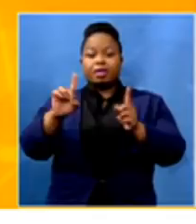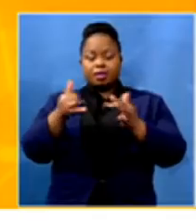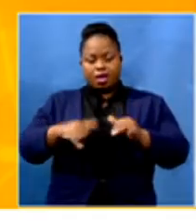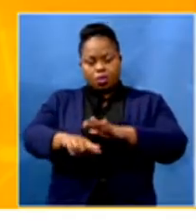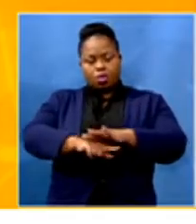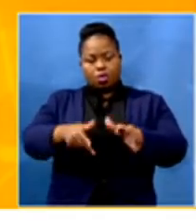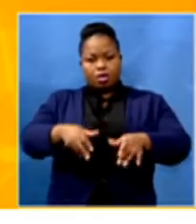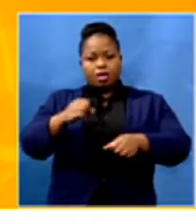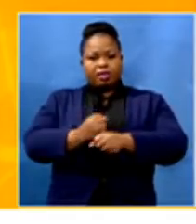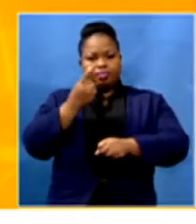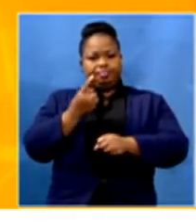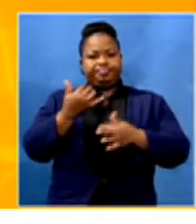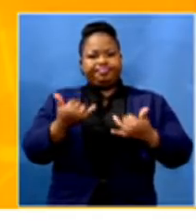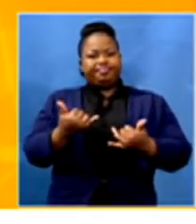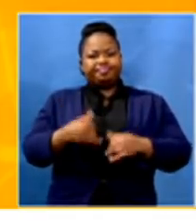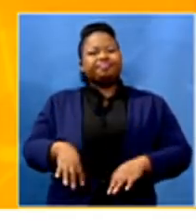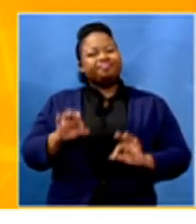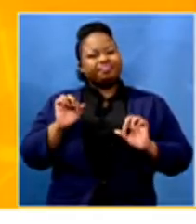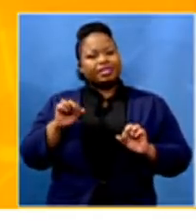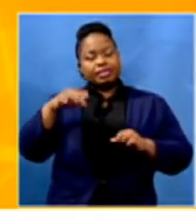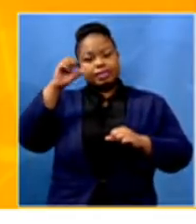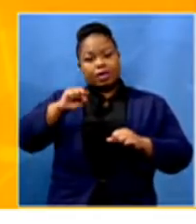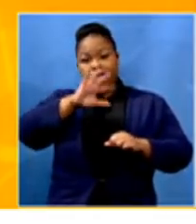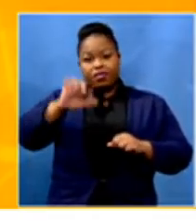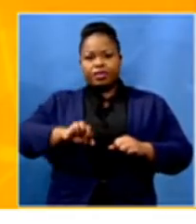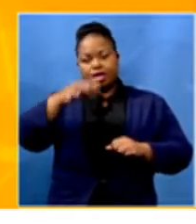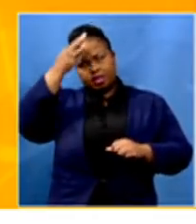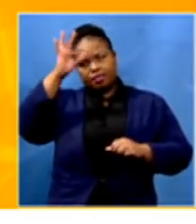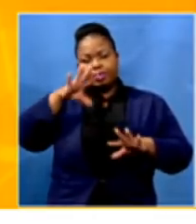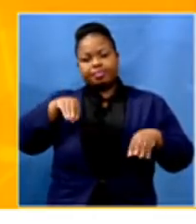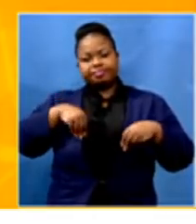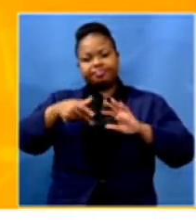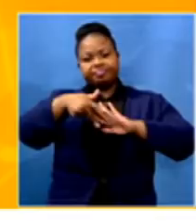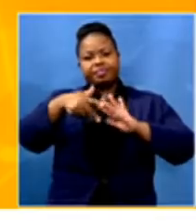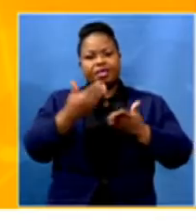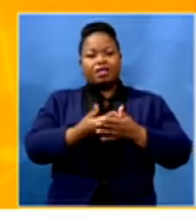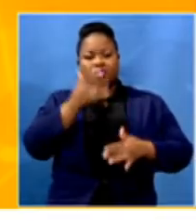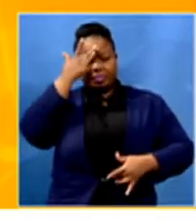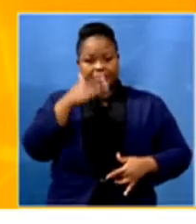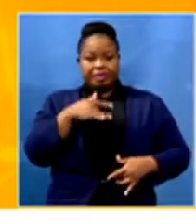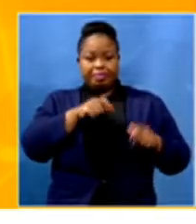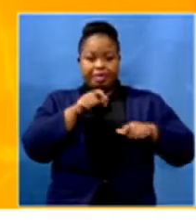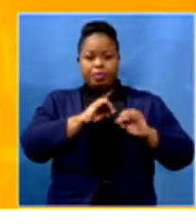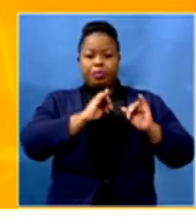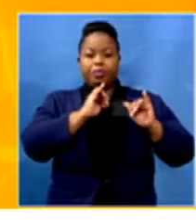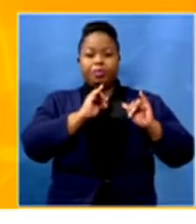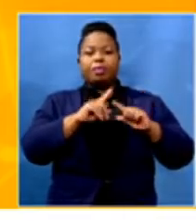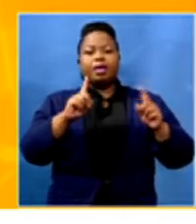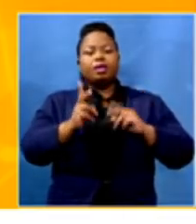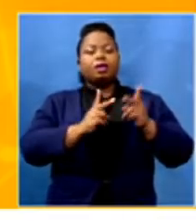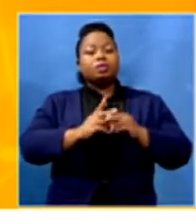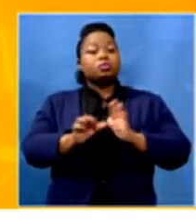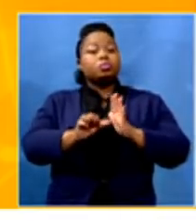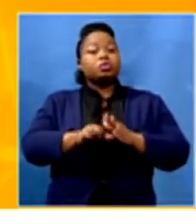treat COVID-19 patients who are very sick. It's also finalising clinical protocols. It is important to note that this drug